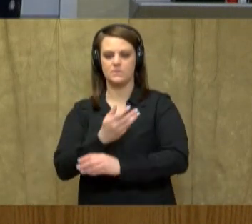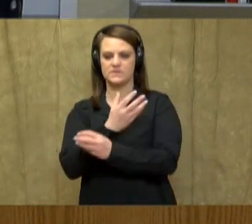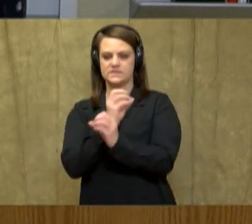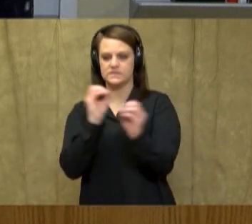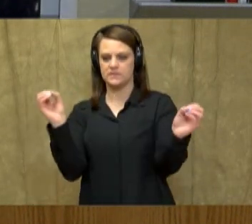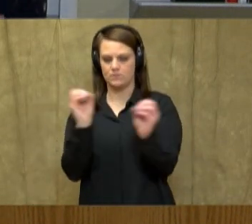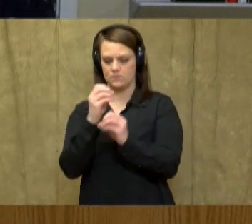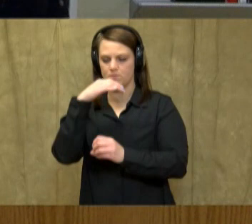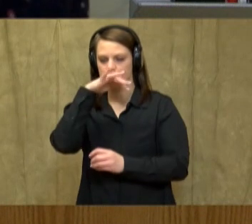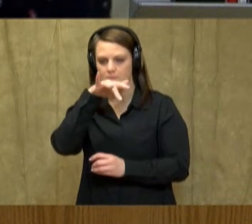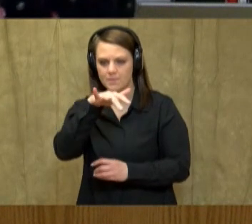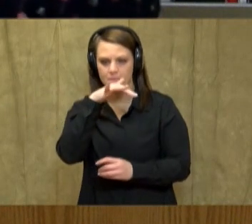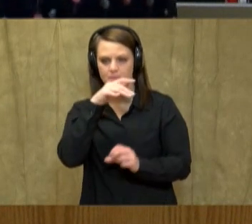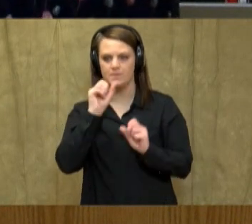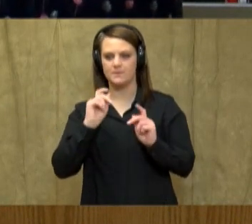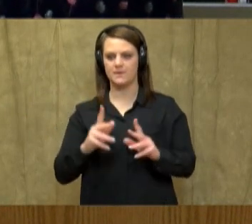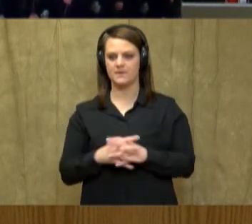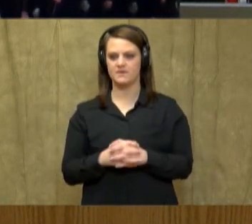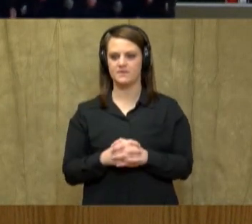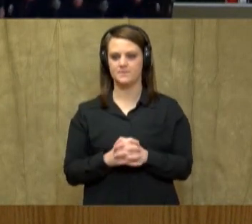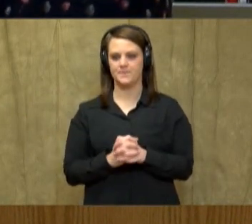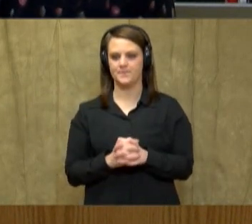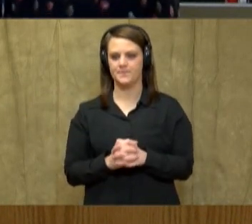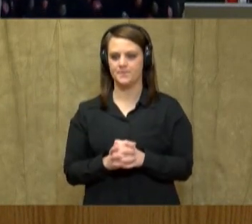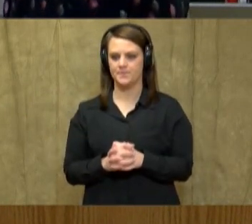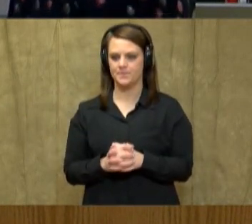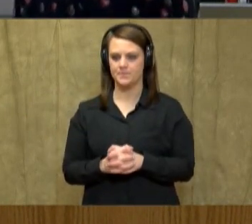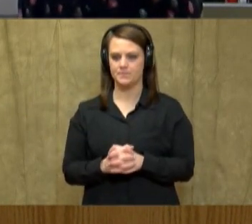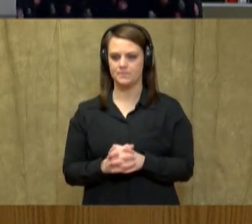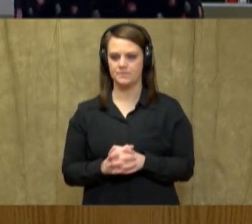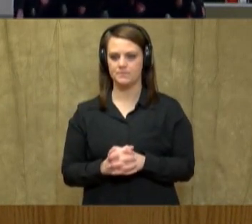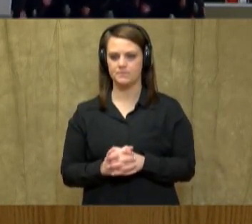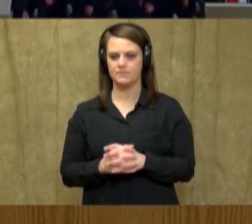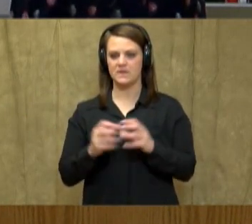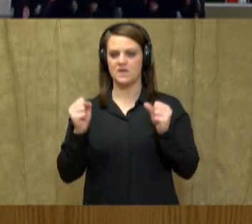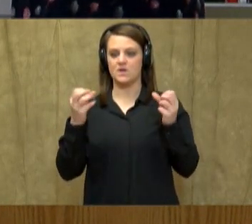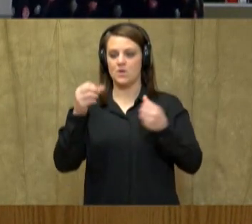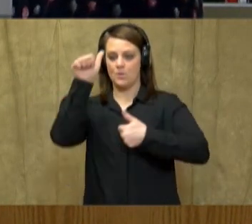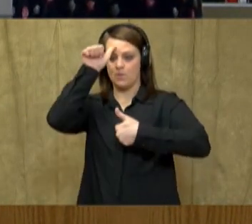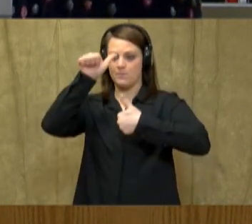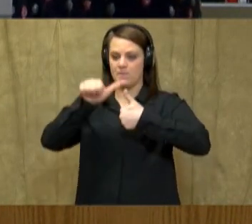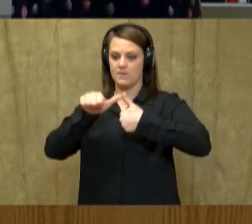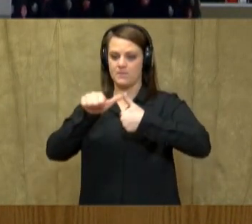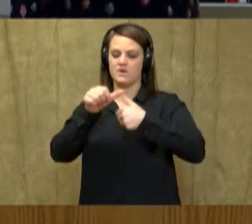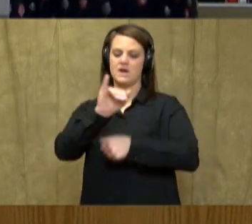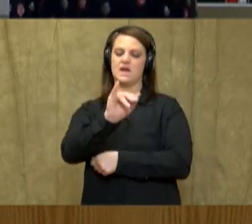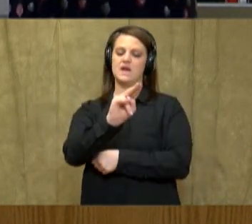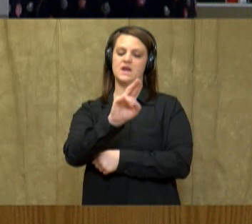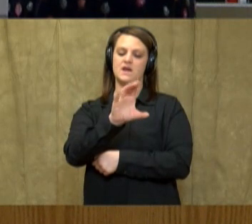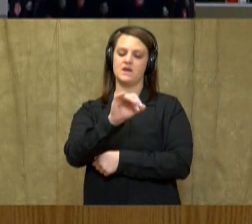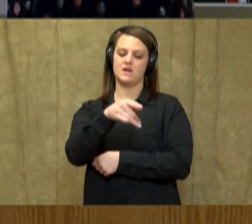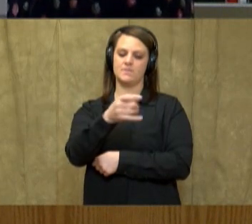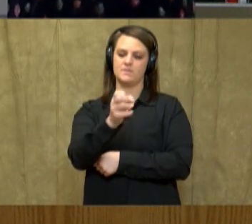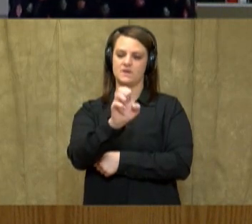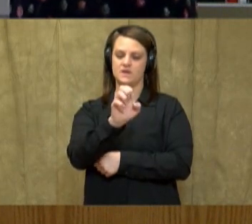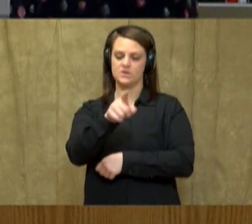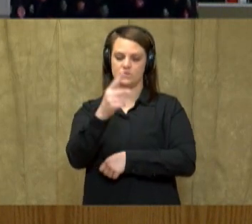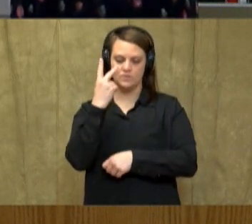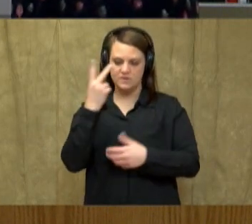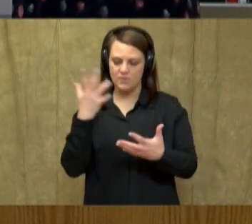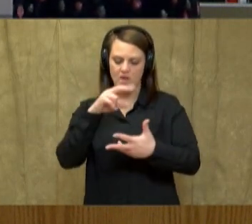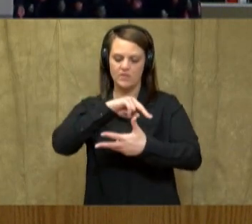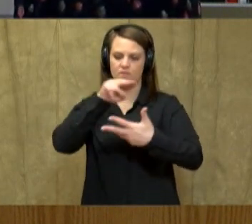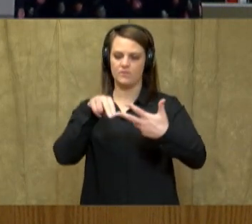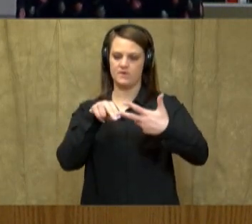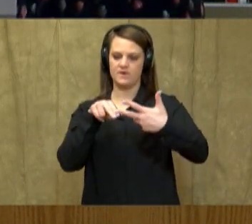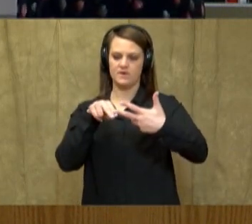these 2 parents that won't breathe fire. Okay? So remember, big thing with incomplete is you see 3 traits in your problem.